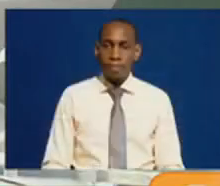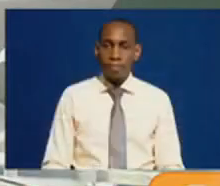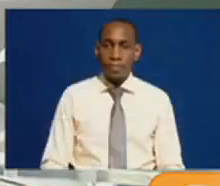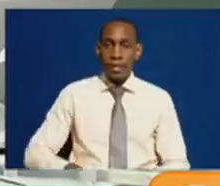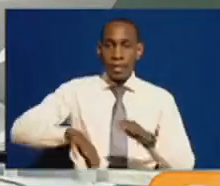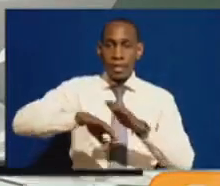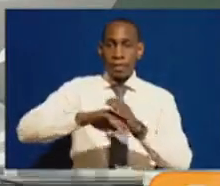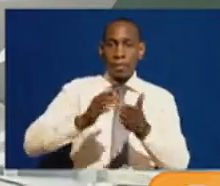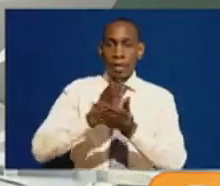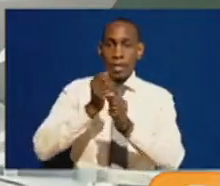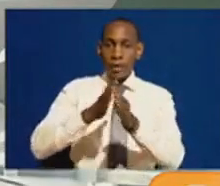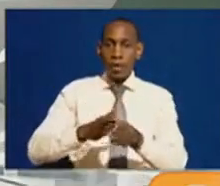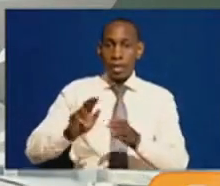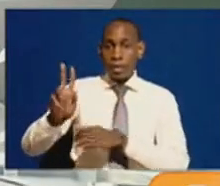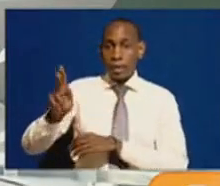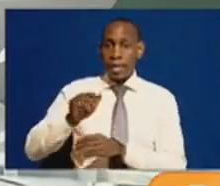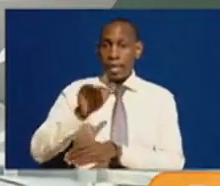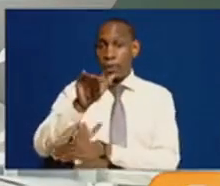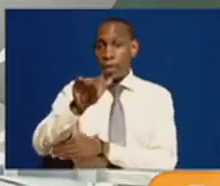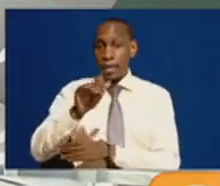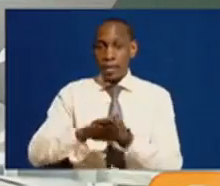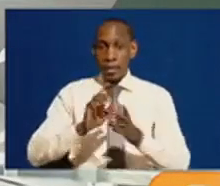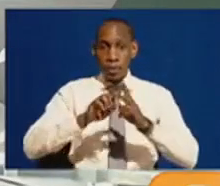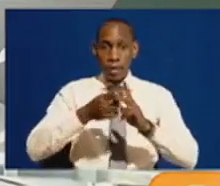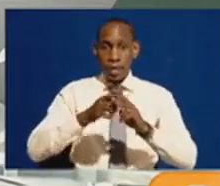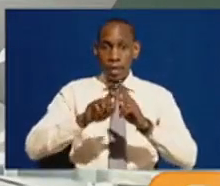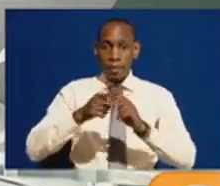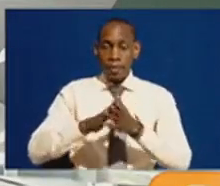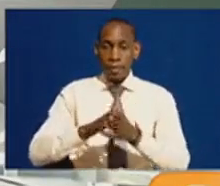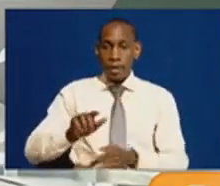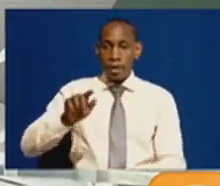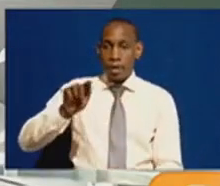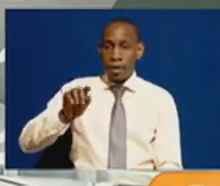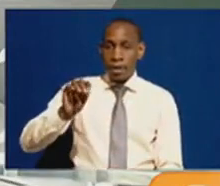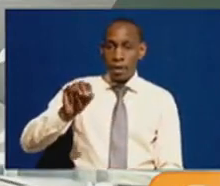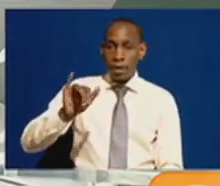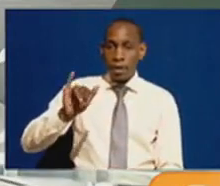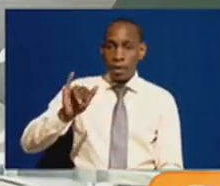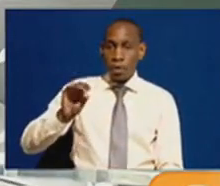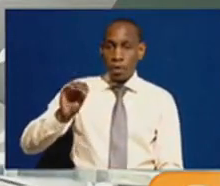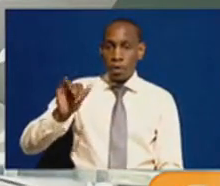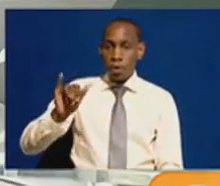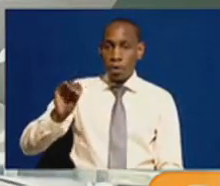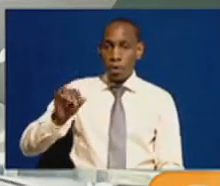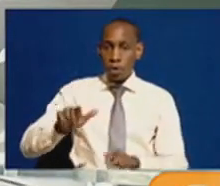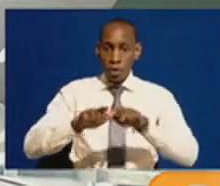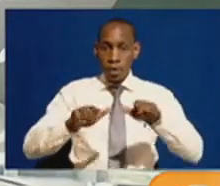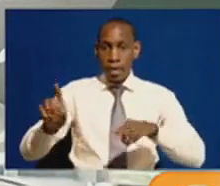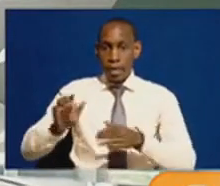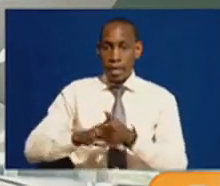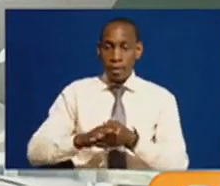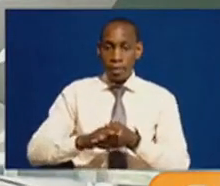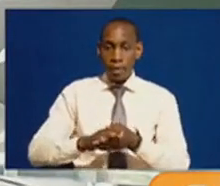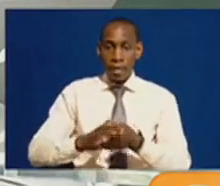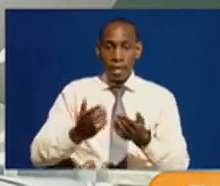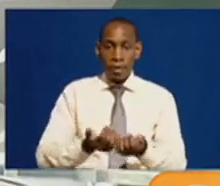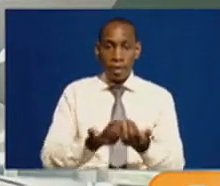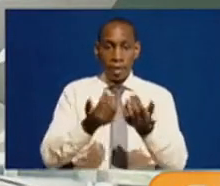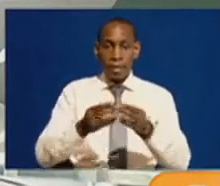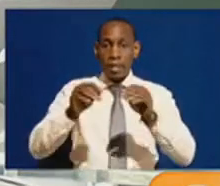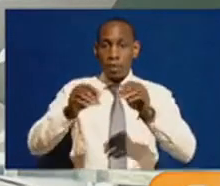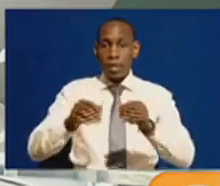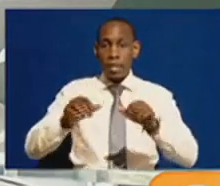And football stakeholders in the country are calling for the renovation of the Camp Toyoyo ground in Nairobi as its artificial turf is falling apart.